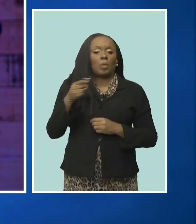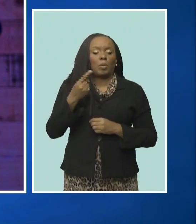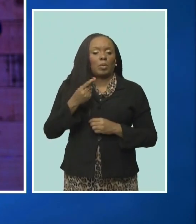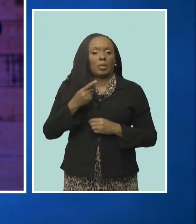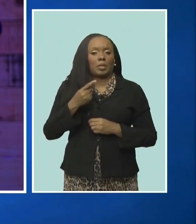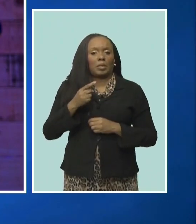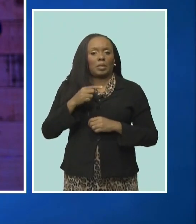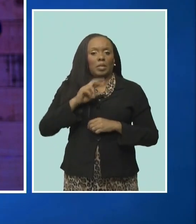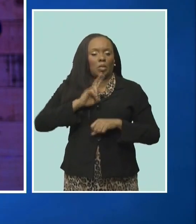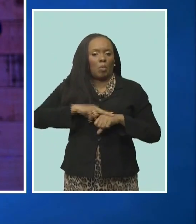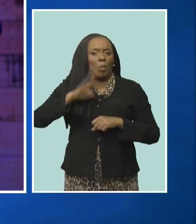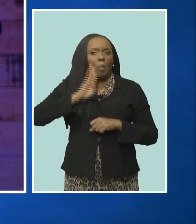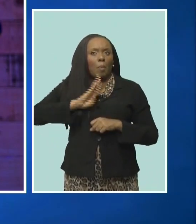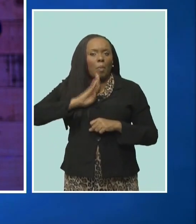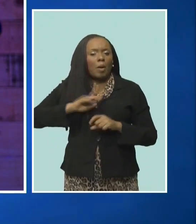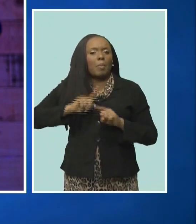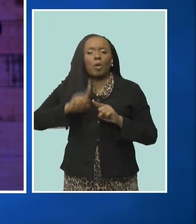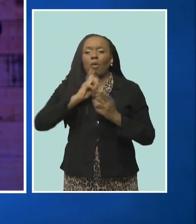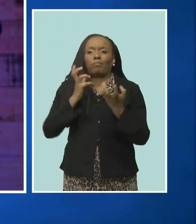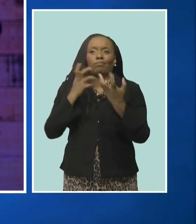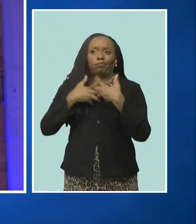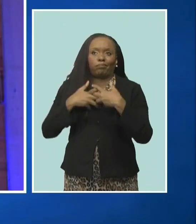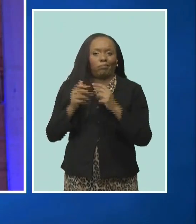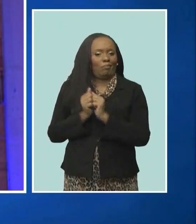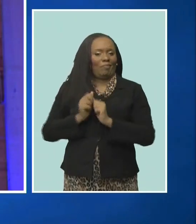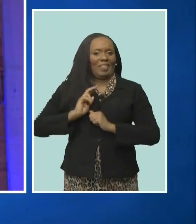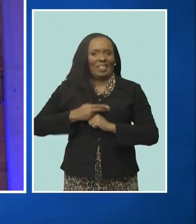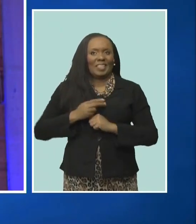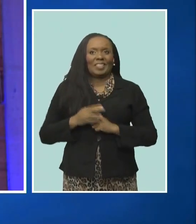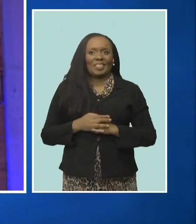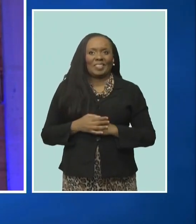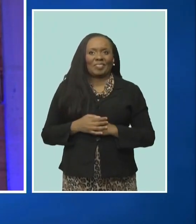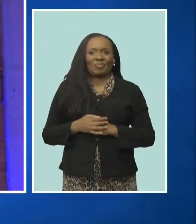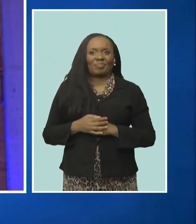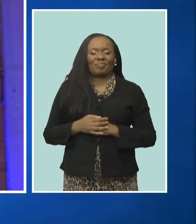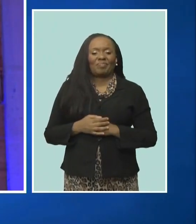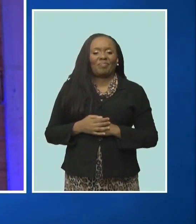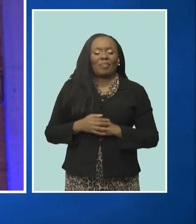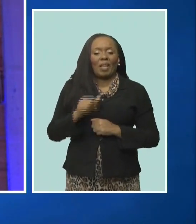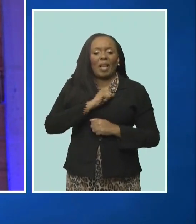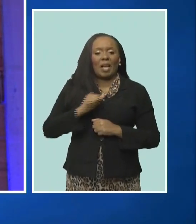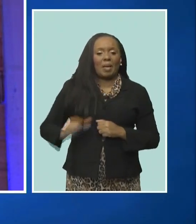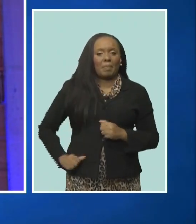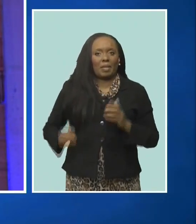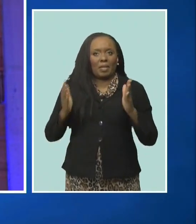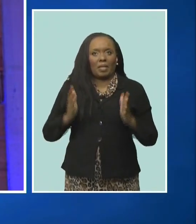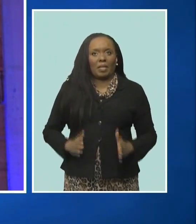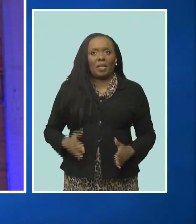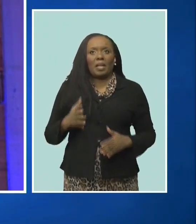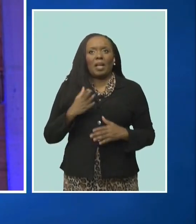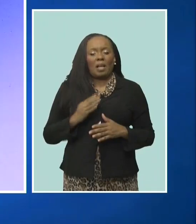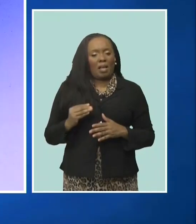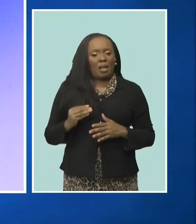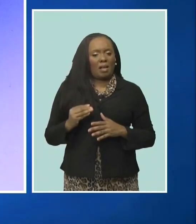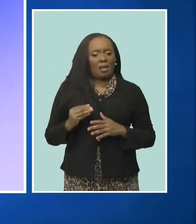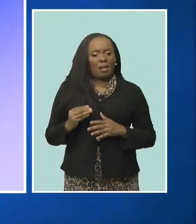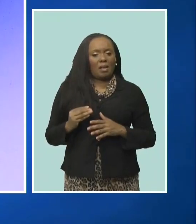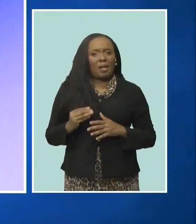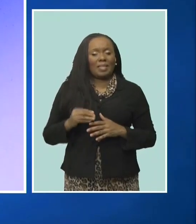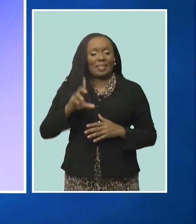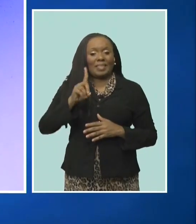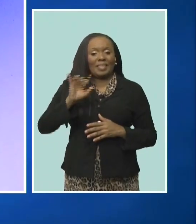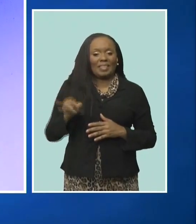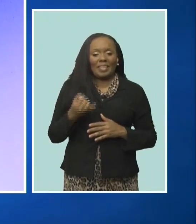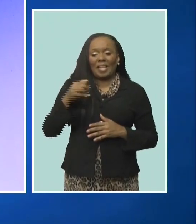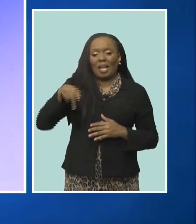kind of fit in quite well with where we were at the time. Brand ambassador and investor Andre DJ Puffy Paris describes it